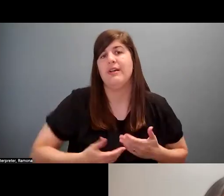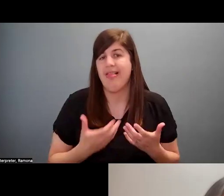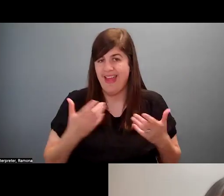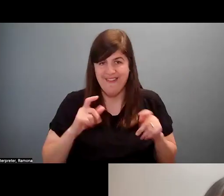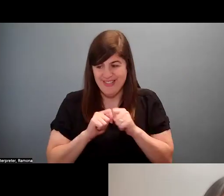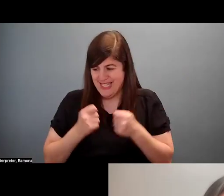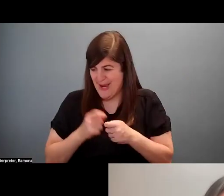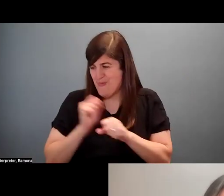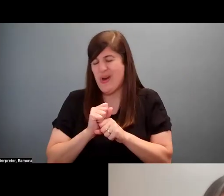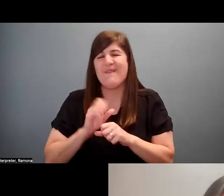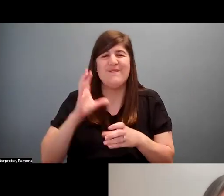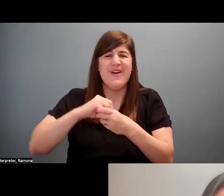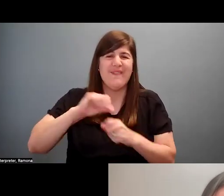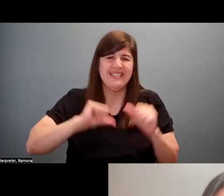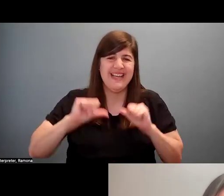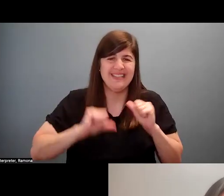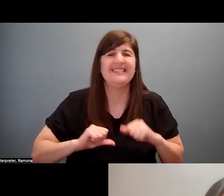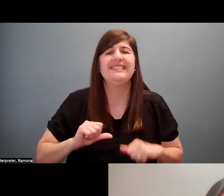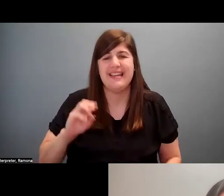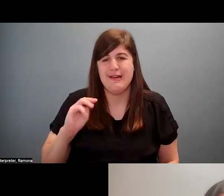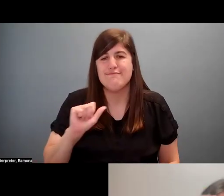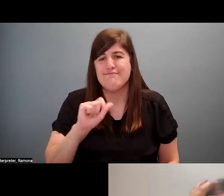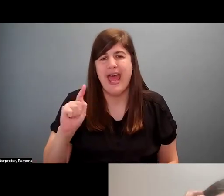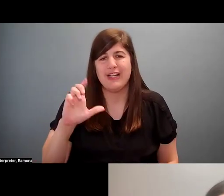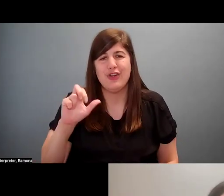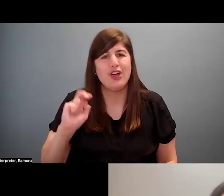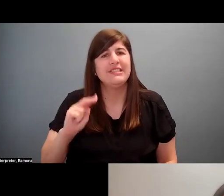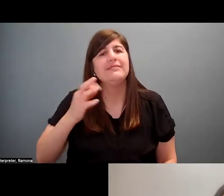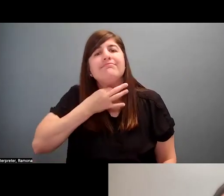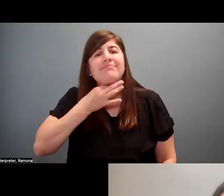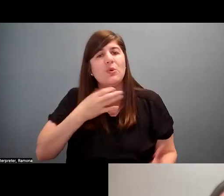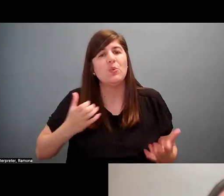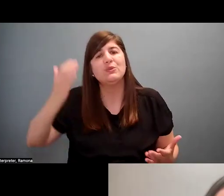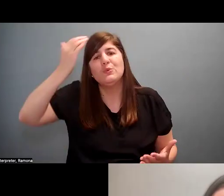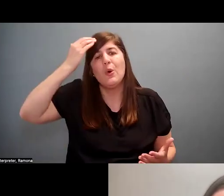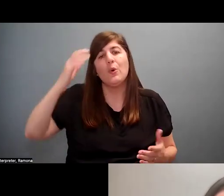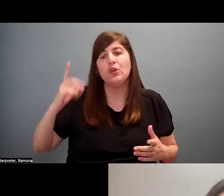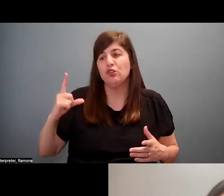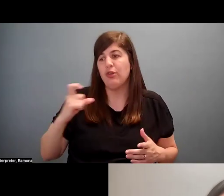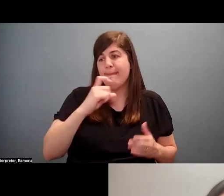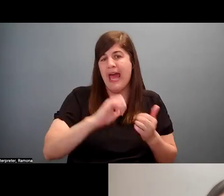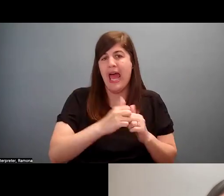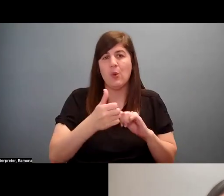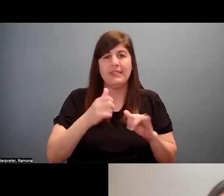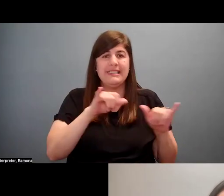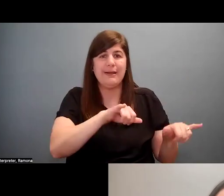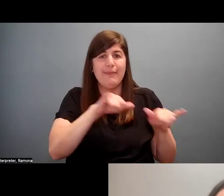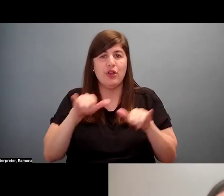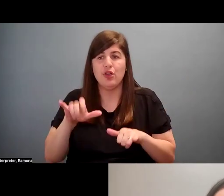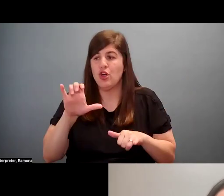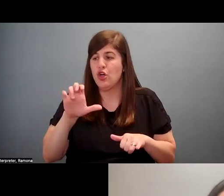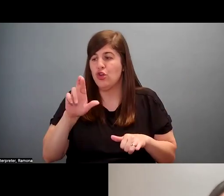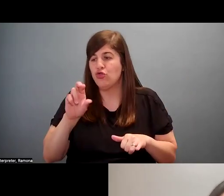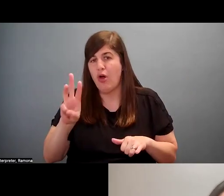in science. Yeah. All right, Matt Karsten wants to know, how are shrimp similar to crawfish or crayfish